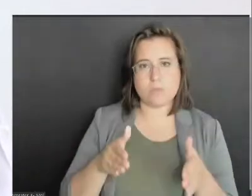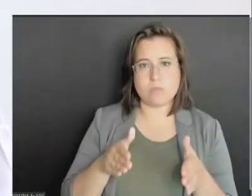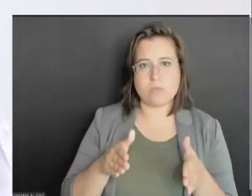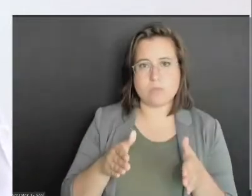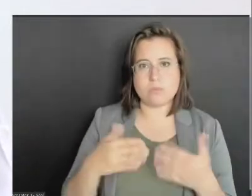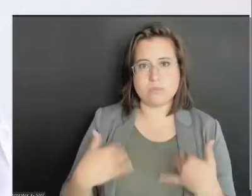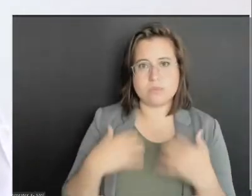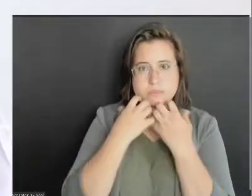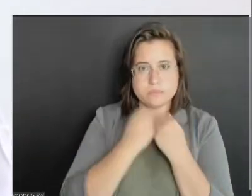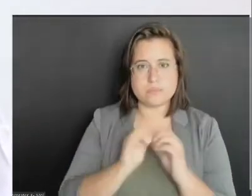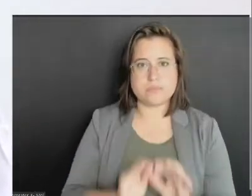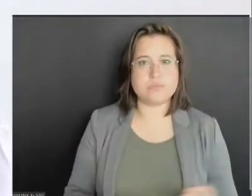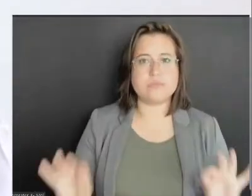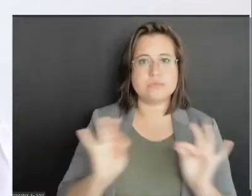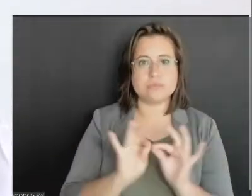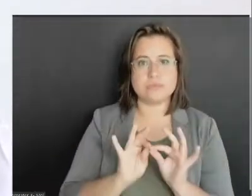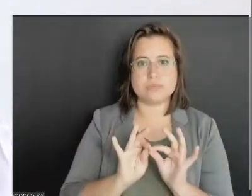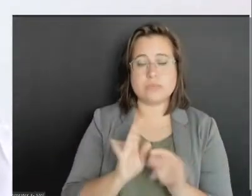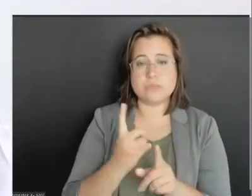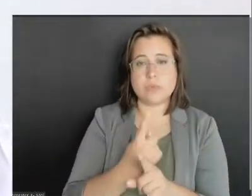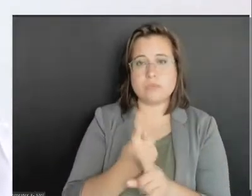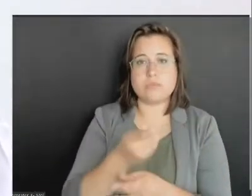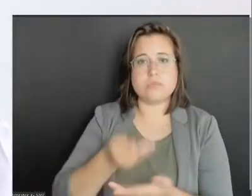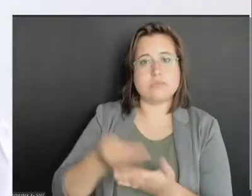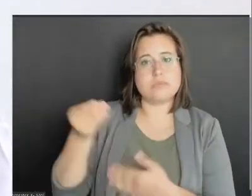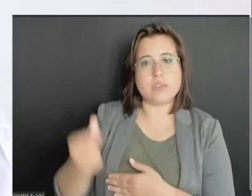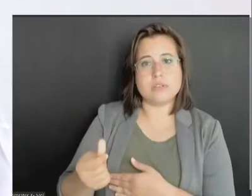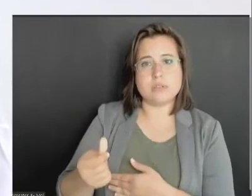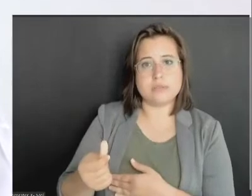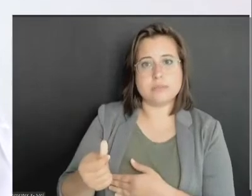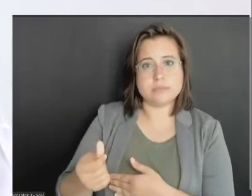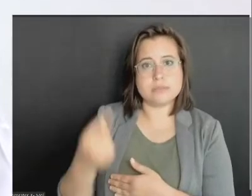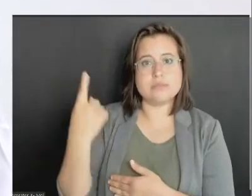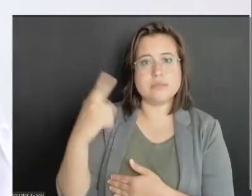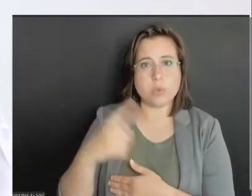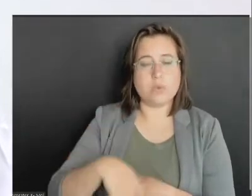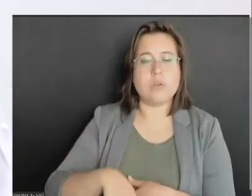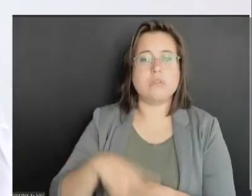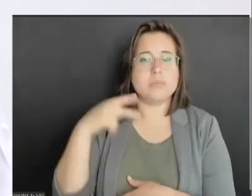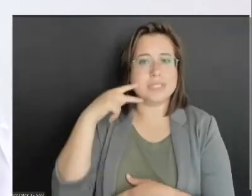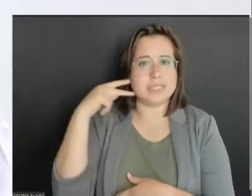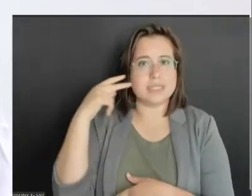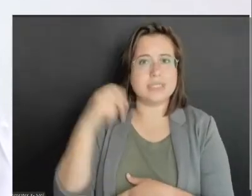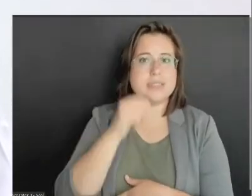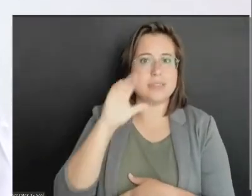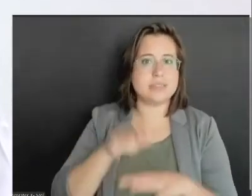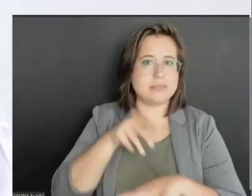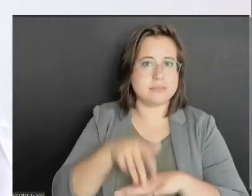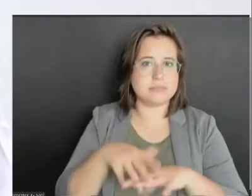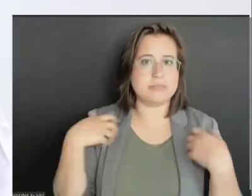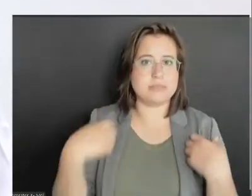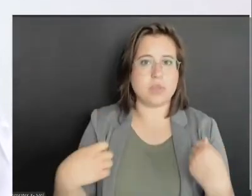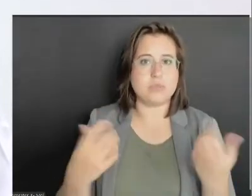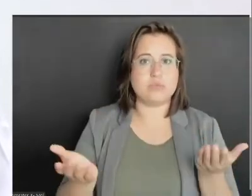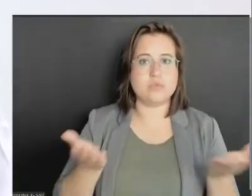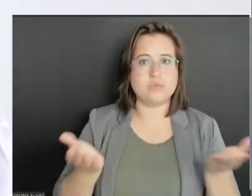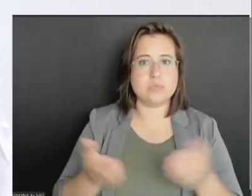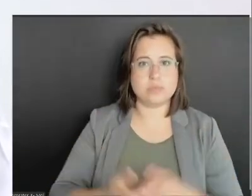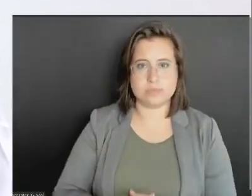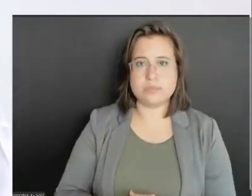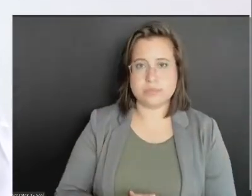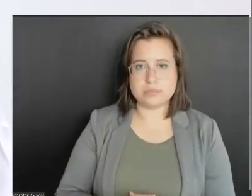importance of appropriate funding for the Indian Health Services. And as we move